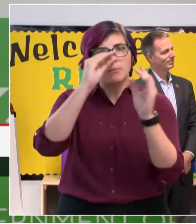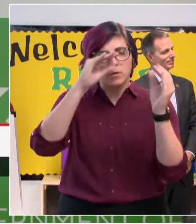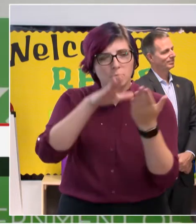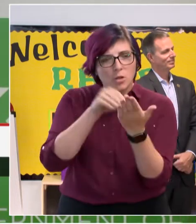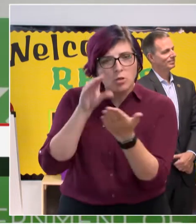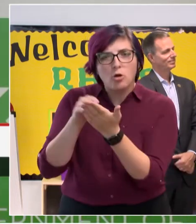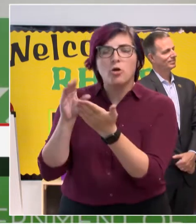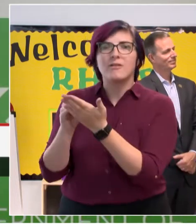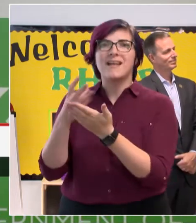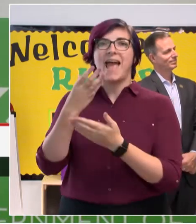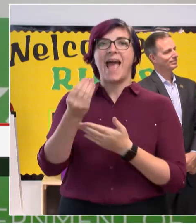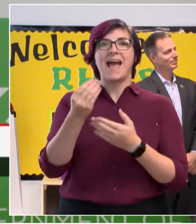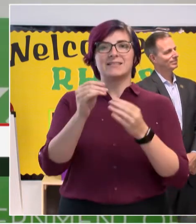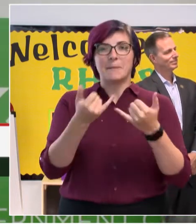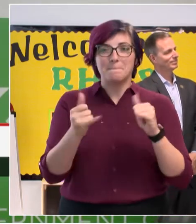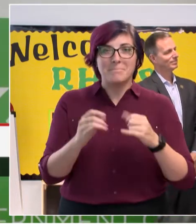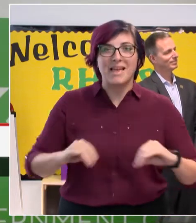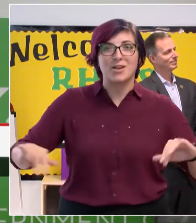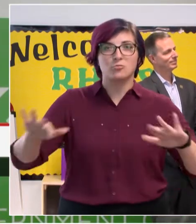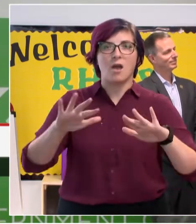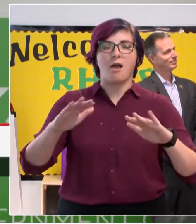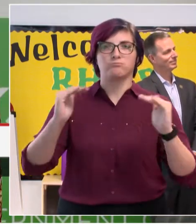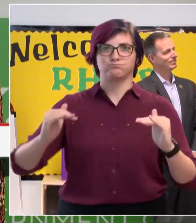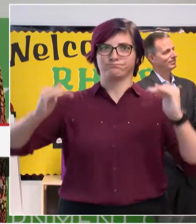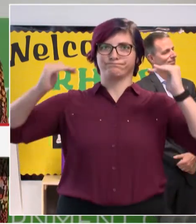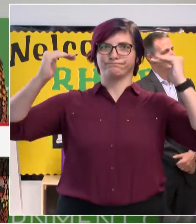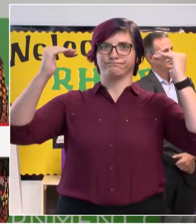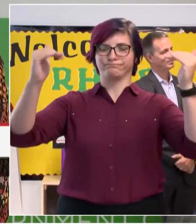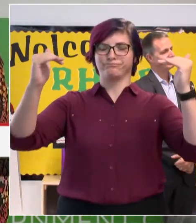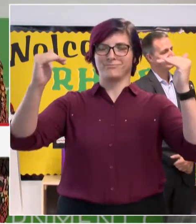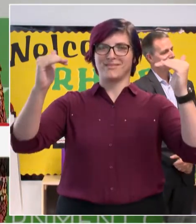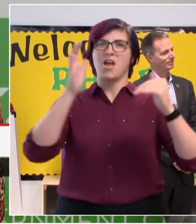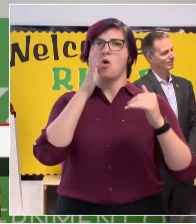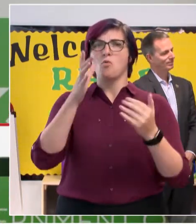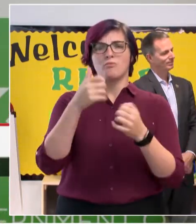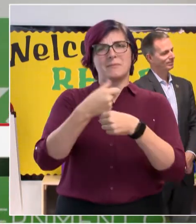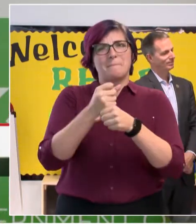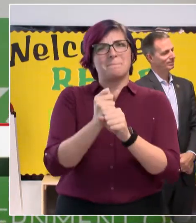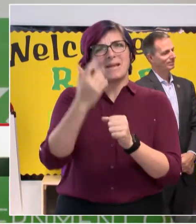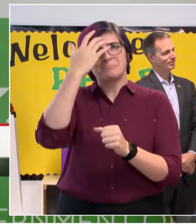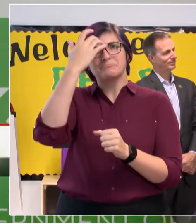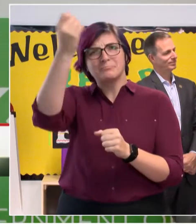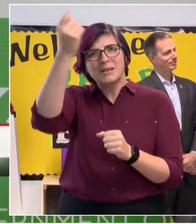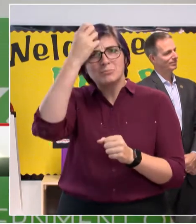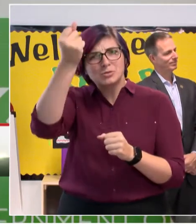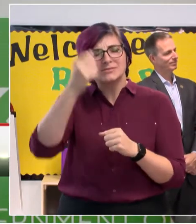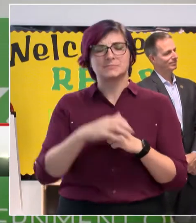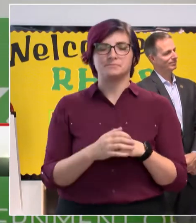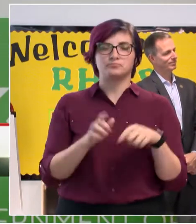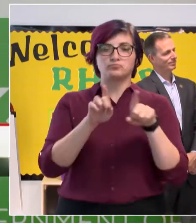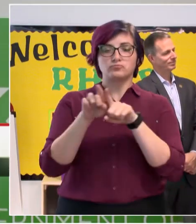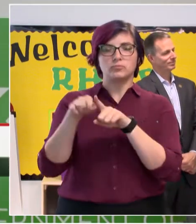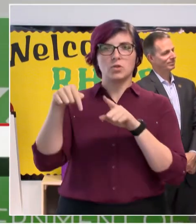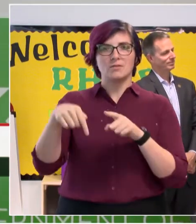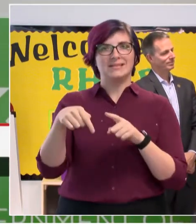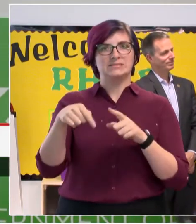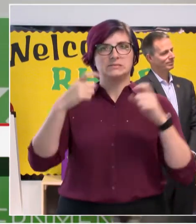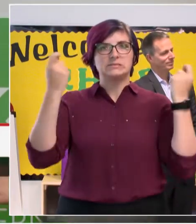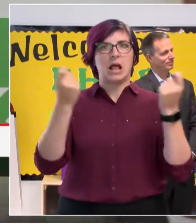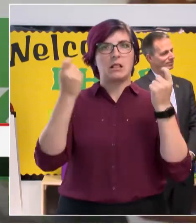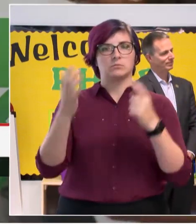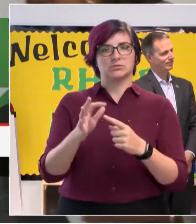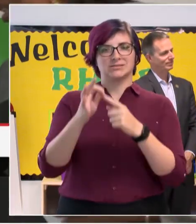where memories and friendships will be made. This project also celebrates our unique history by restoring an original